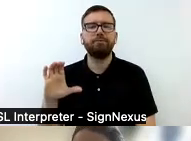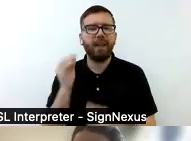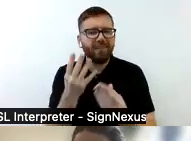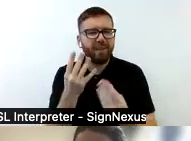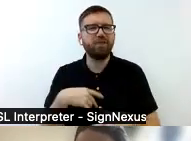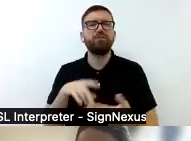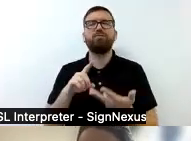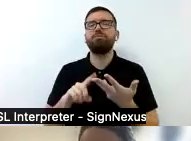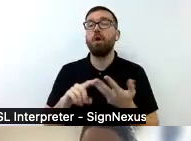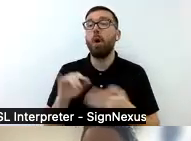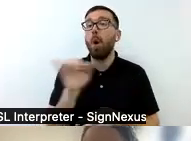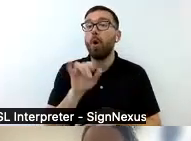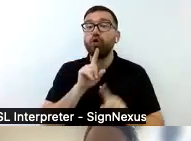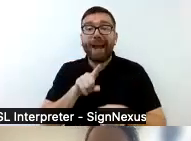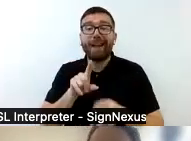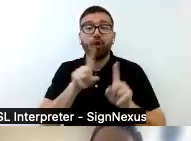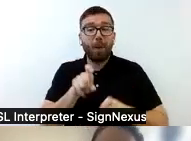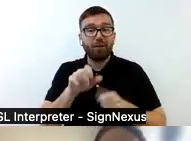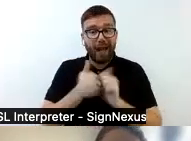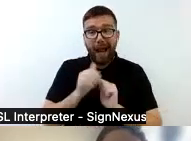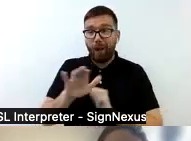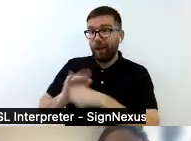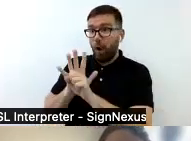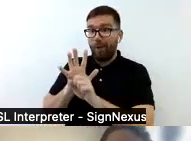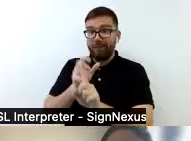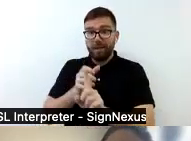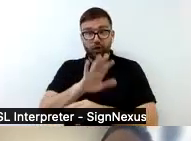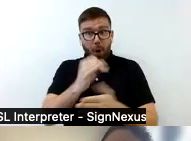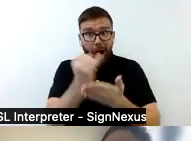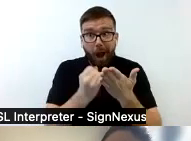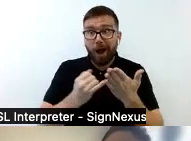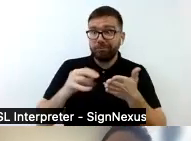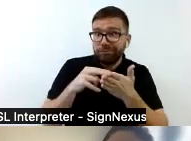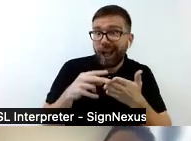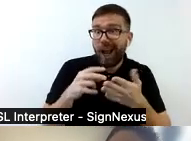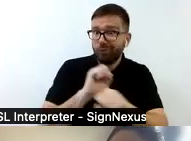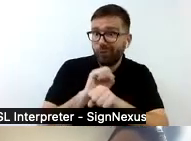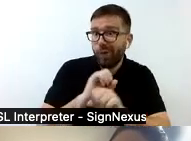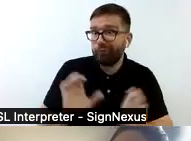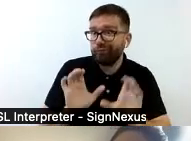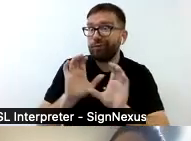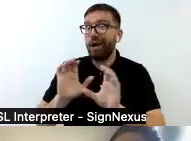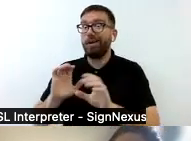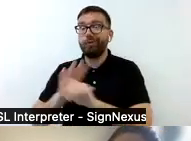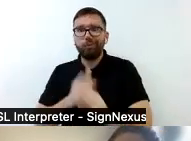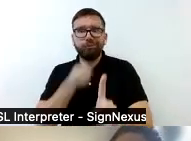the COVID-19 pandemic has impacted their artistic work, income, and personal life over time.